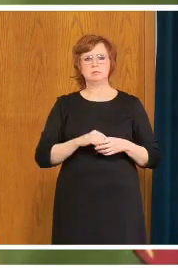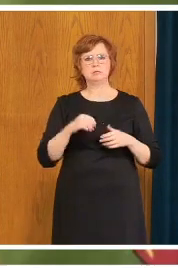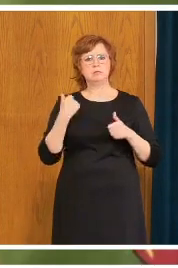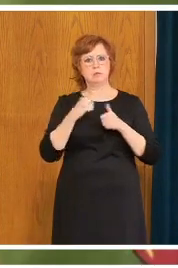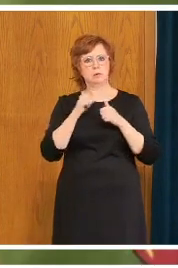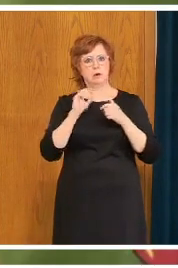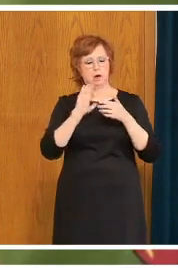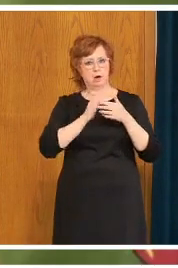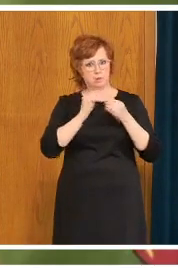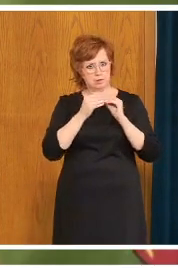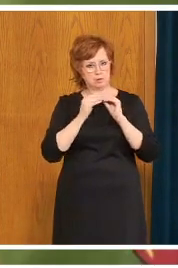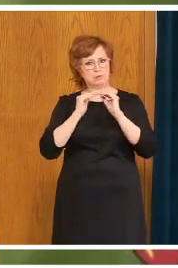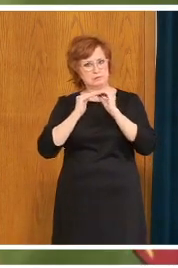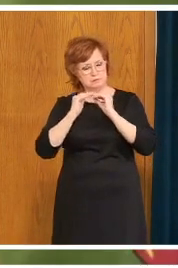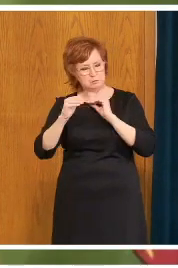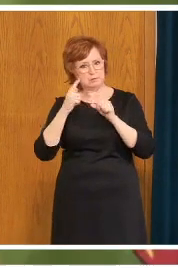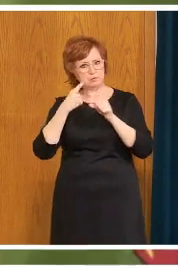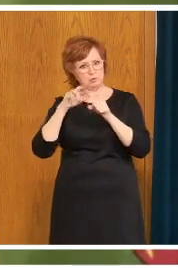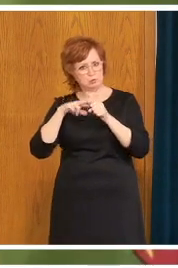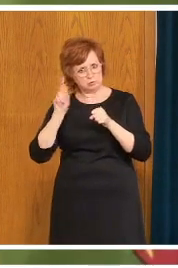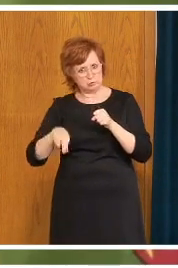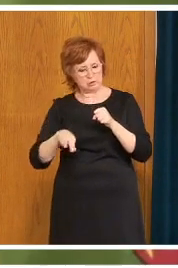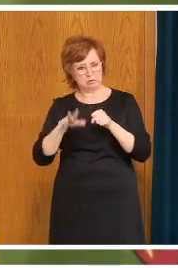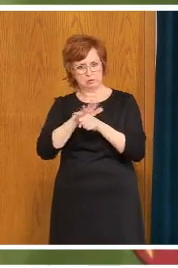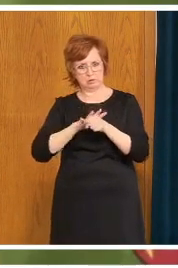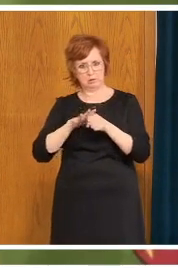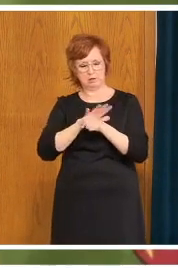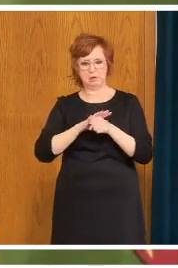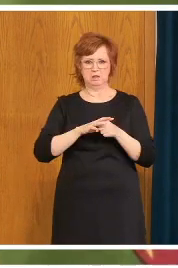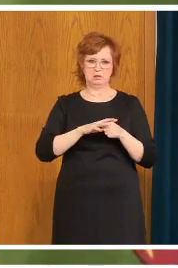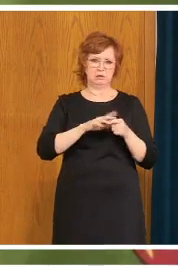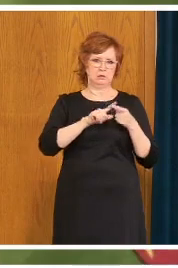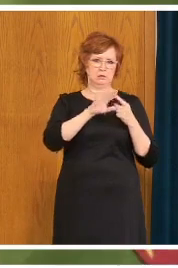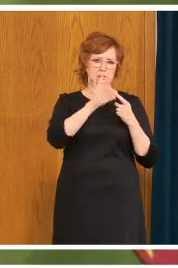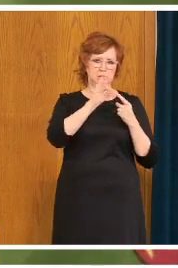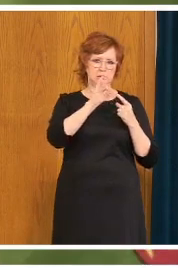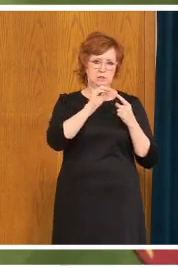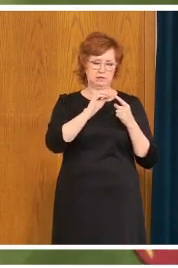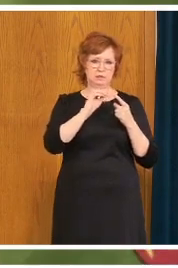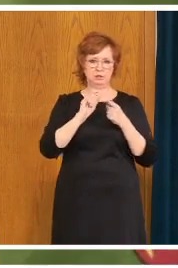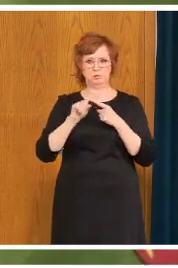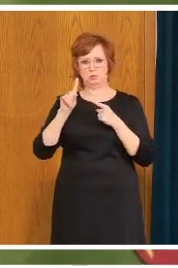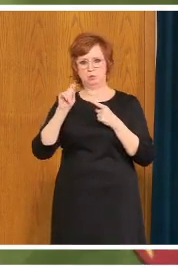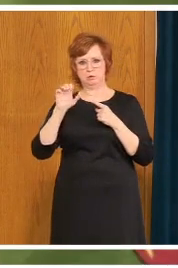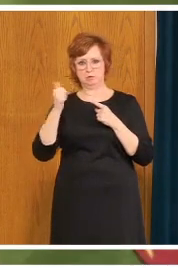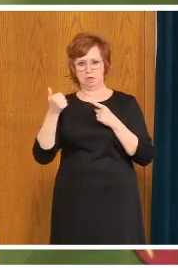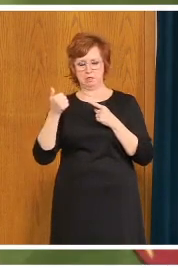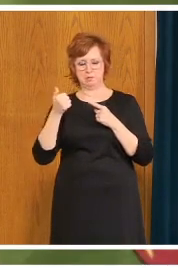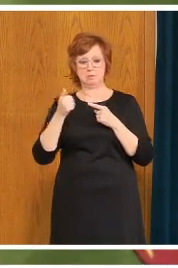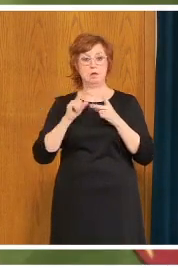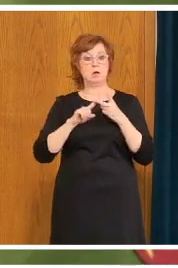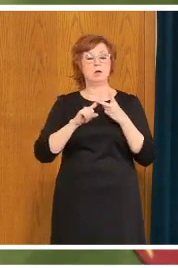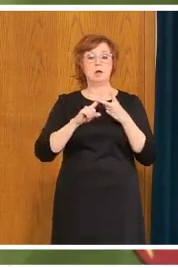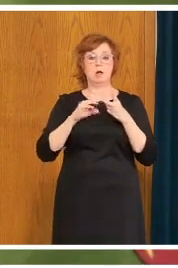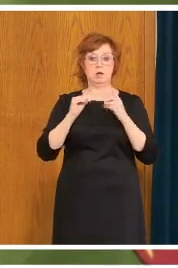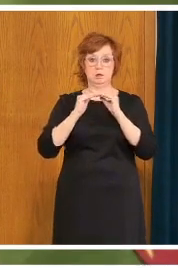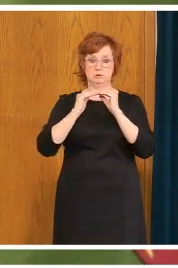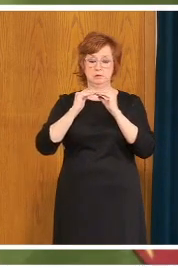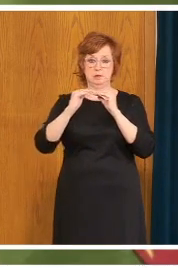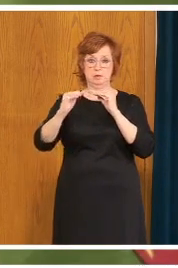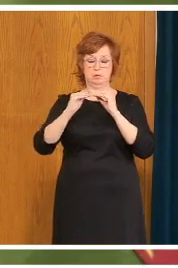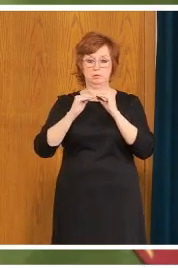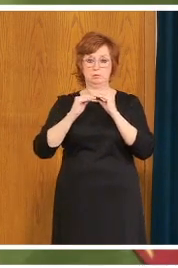have stabilized in the Regina area in and around that 100 to or 90 to 110 range. So I did say, and I also said that they had stabilized at a higher